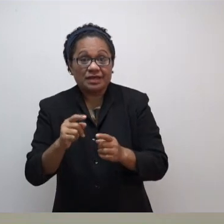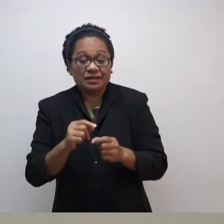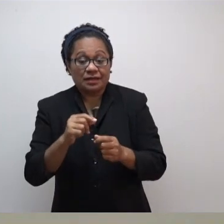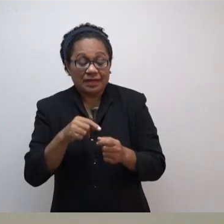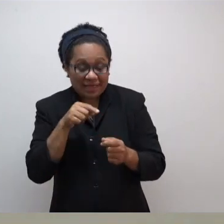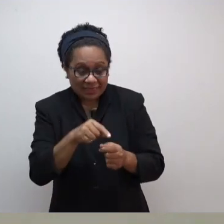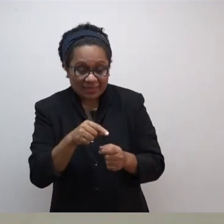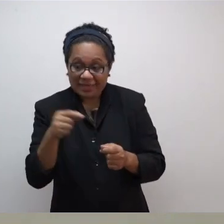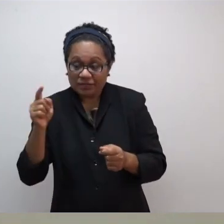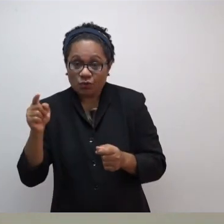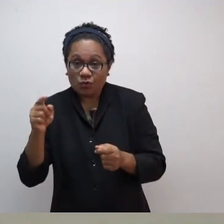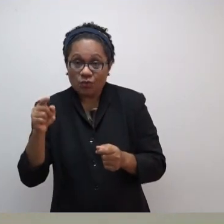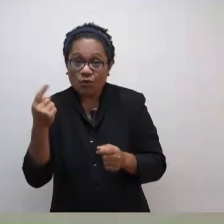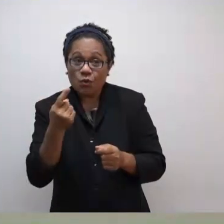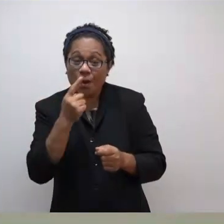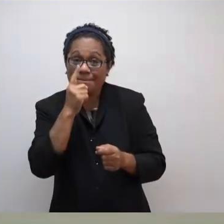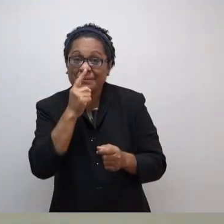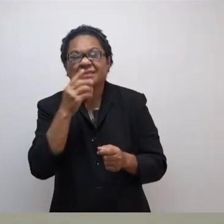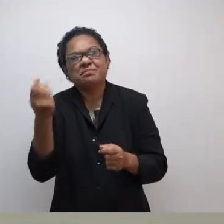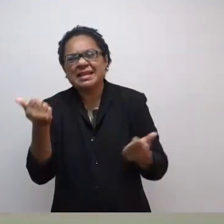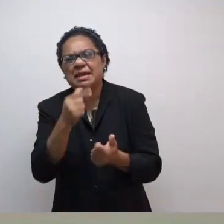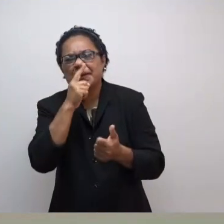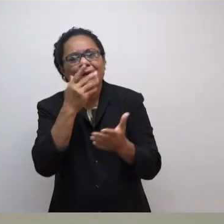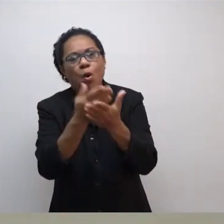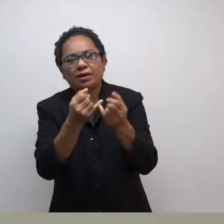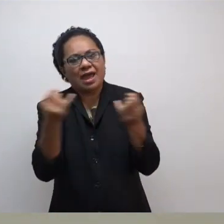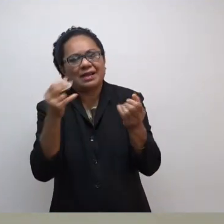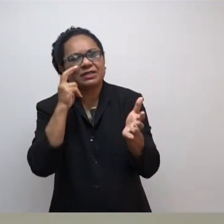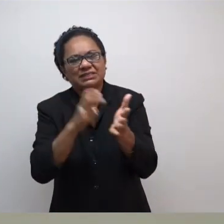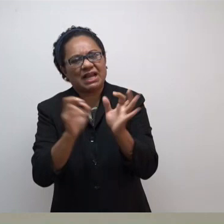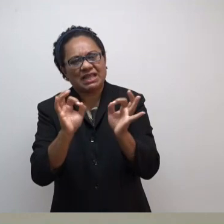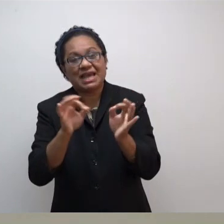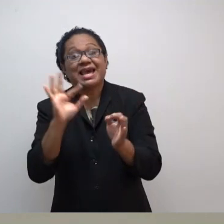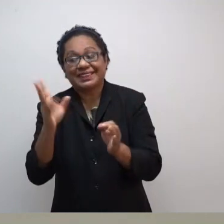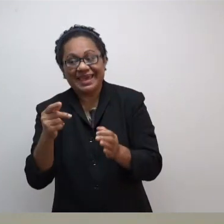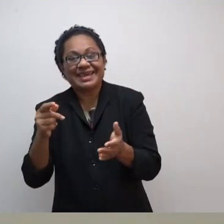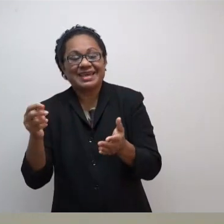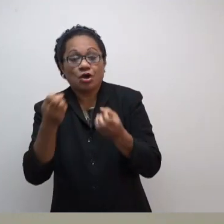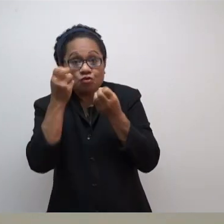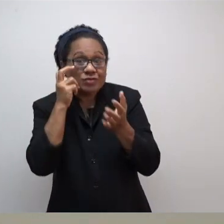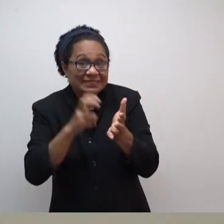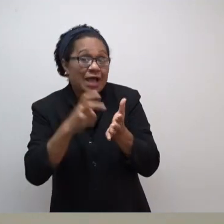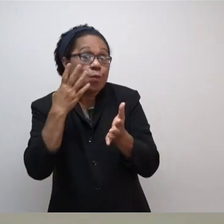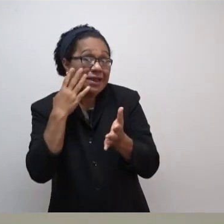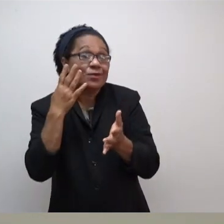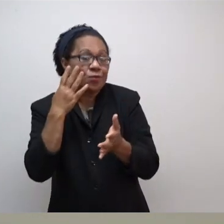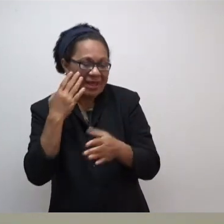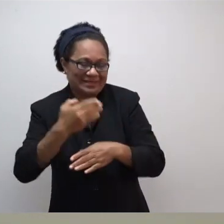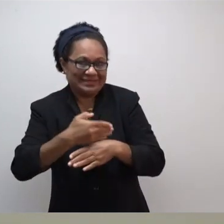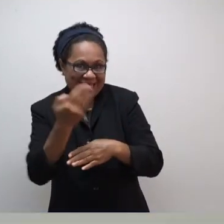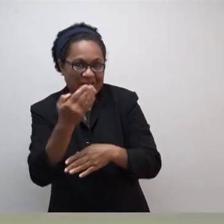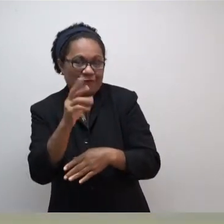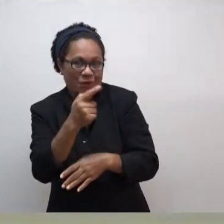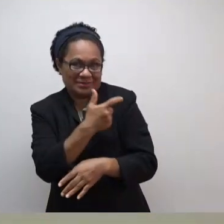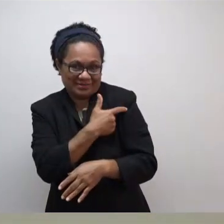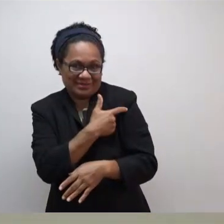did not pre-register, a lot of people did not pre-register. They went on the day itself and they wanted to register. So a lot of the people,